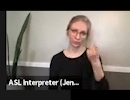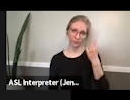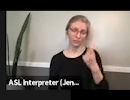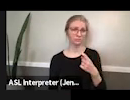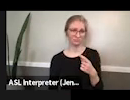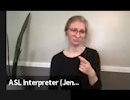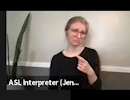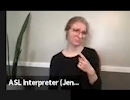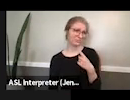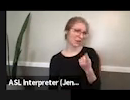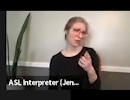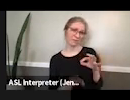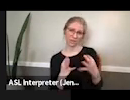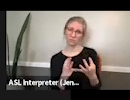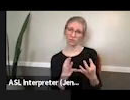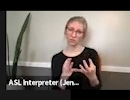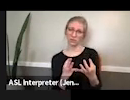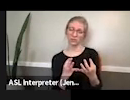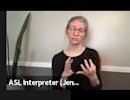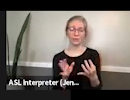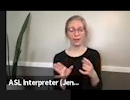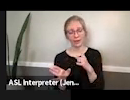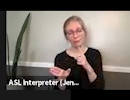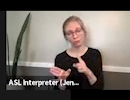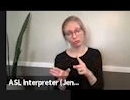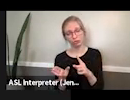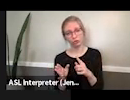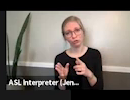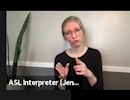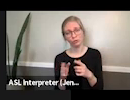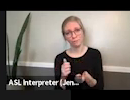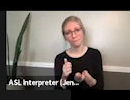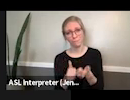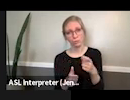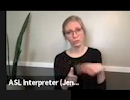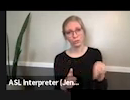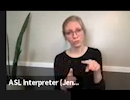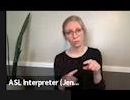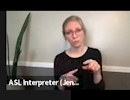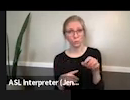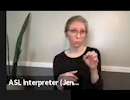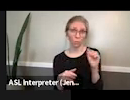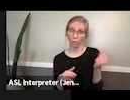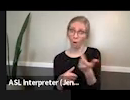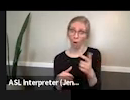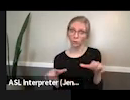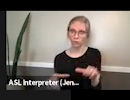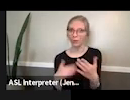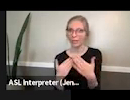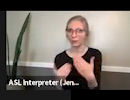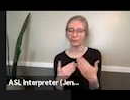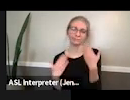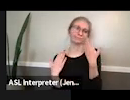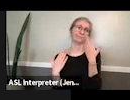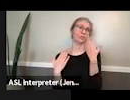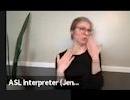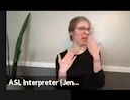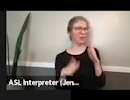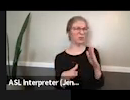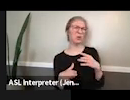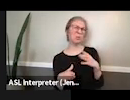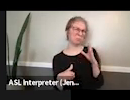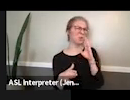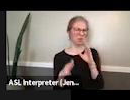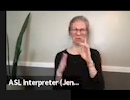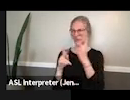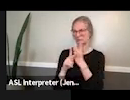that family, as I'm sure most, if not all of you do anyway, I don't know, but I'll find out. And then you get on the phone and you